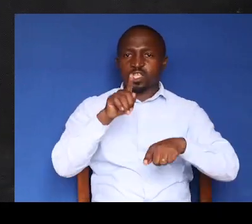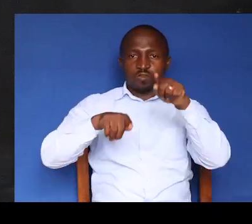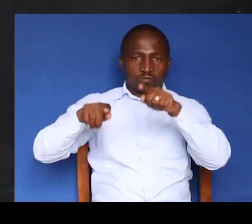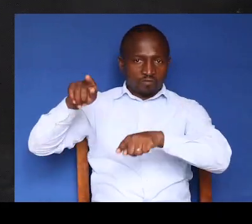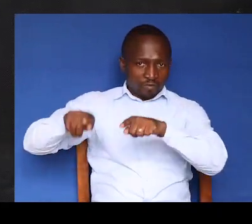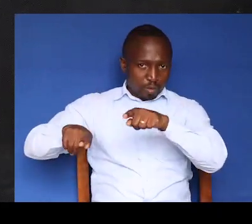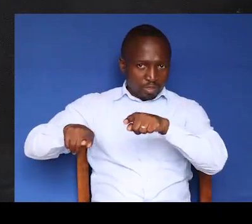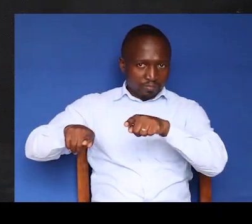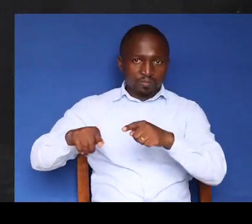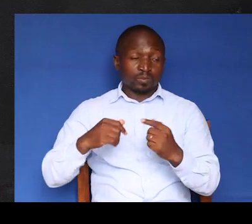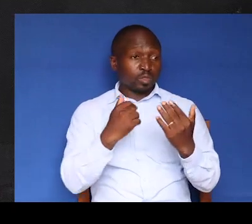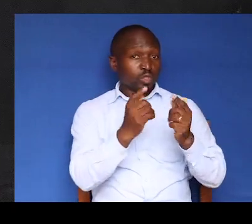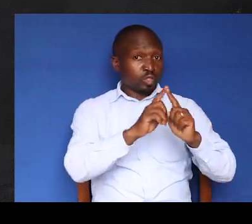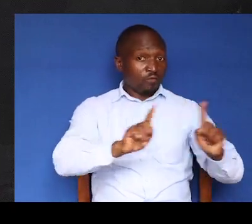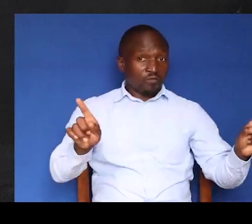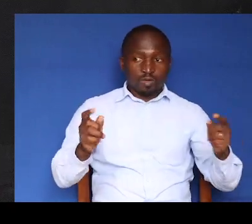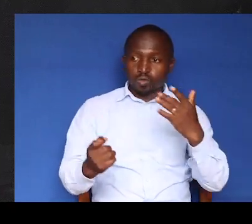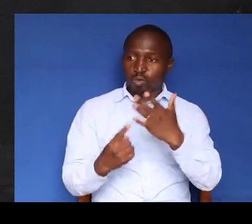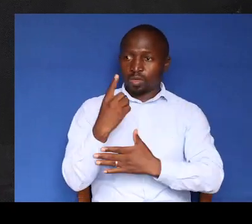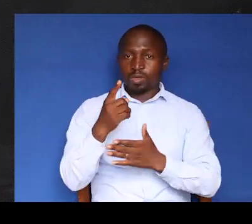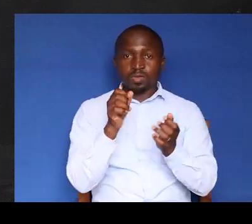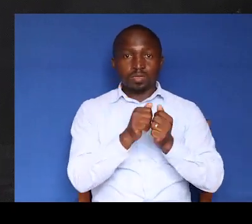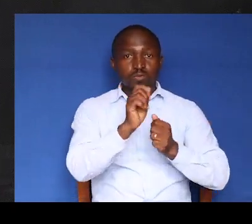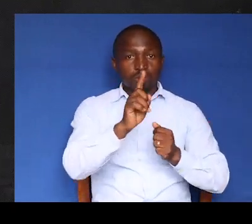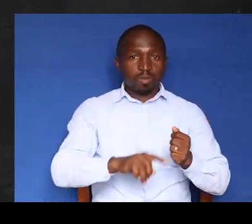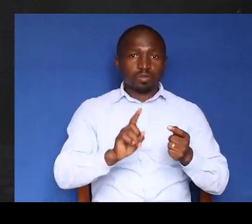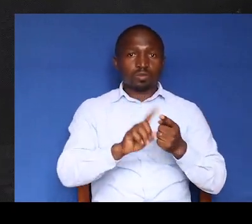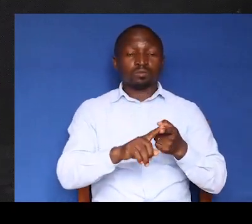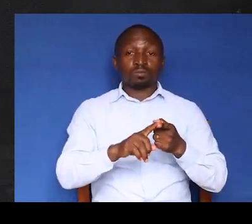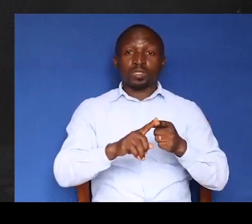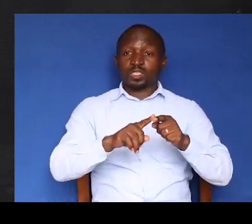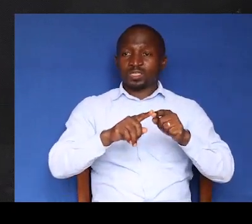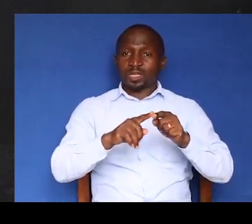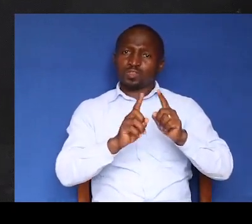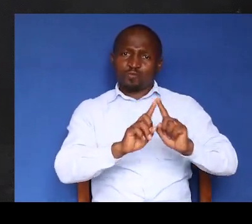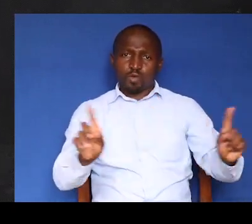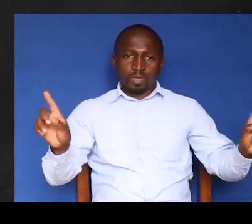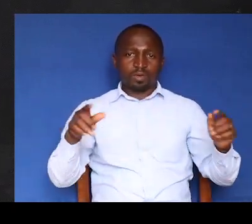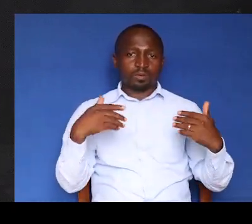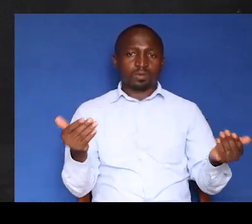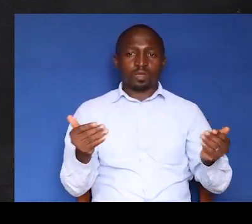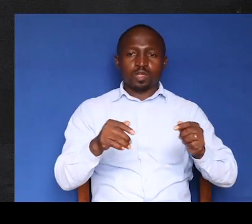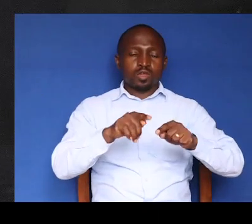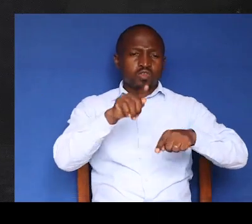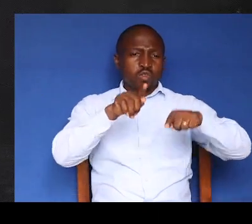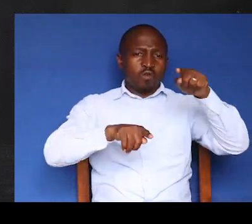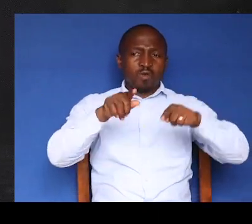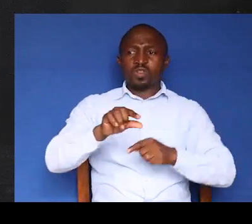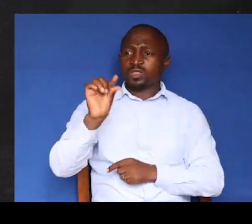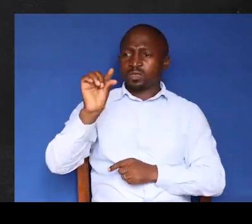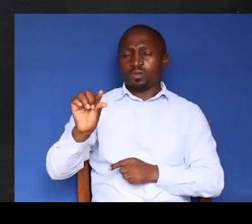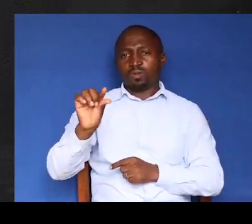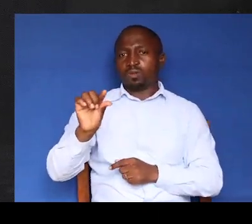used to occur with something which varies, but there is a little variation of temperature in areas of